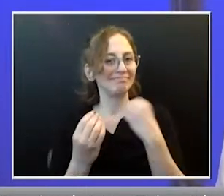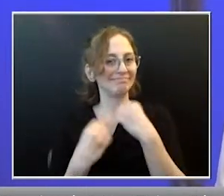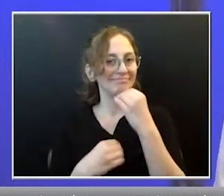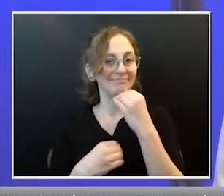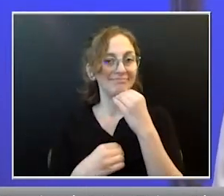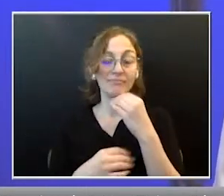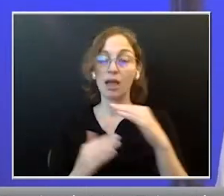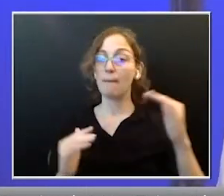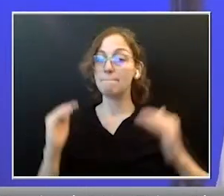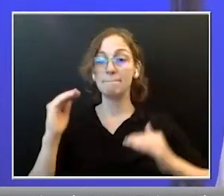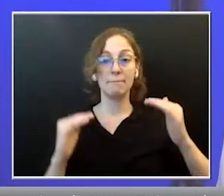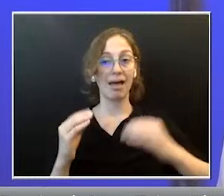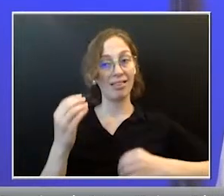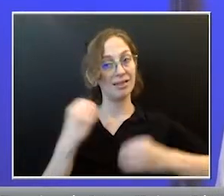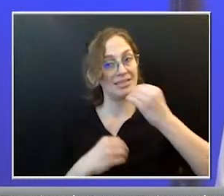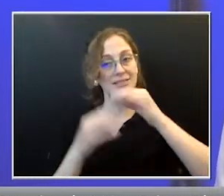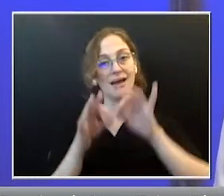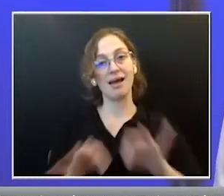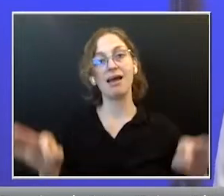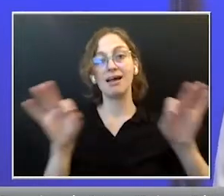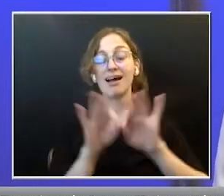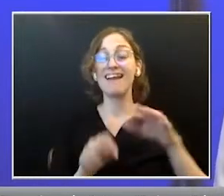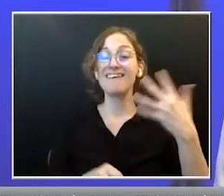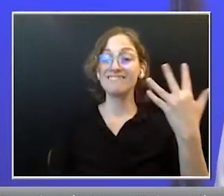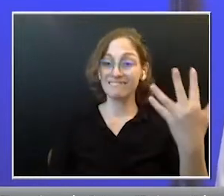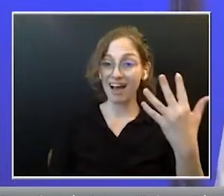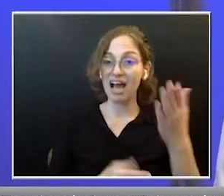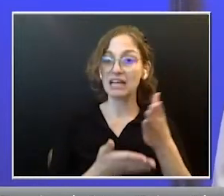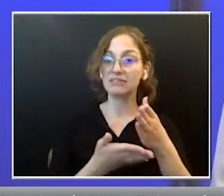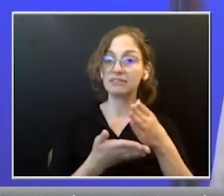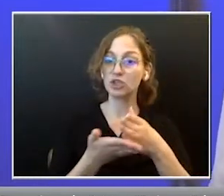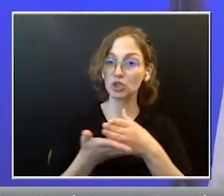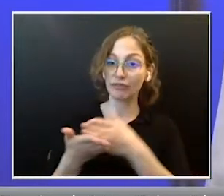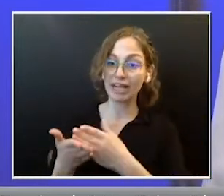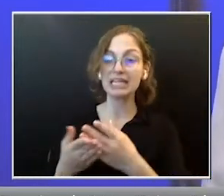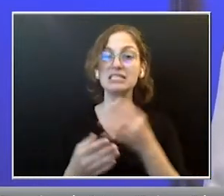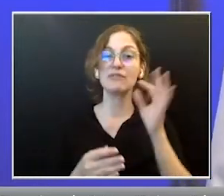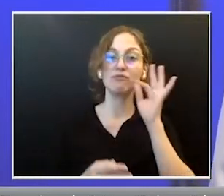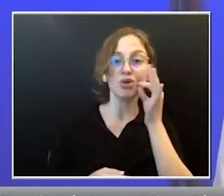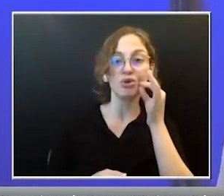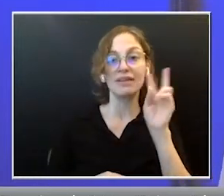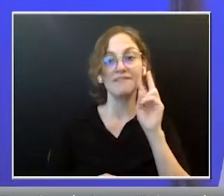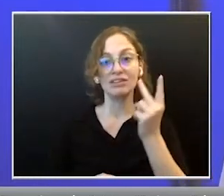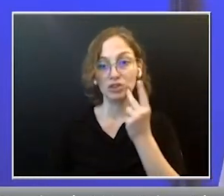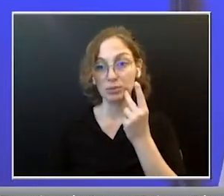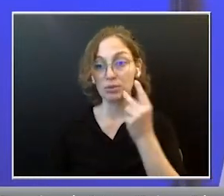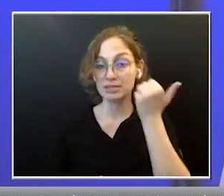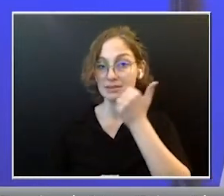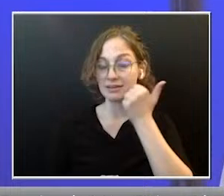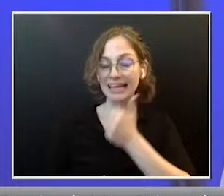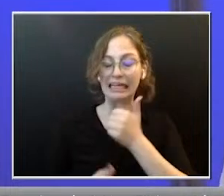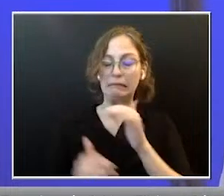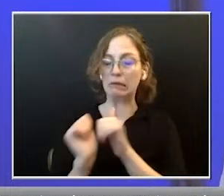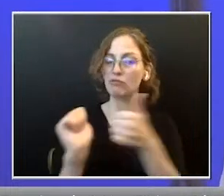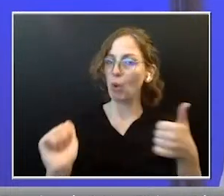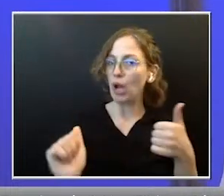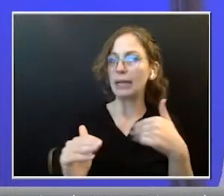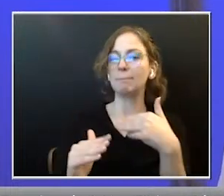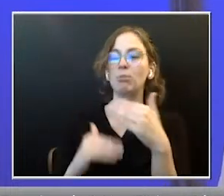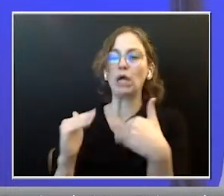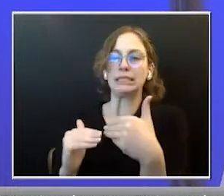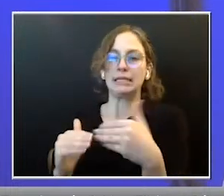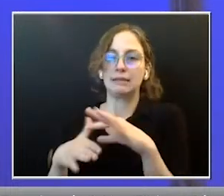and vegetables a day. Try to avoid processed meats and other heavily processed